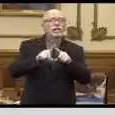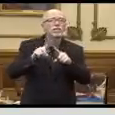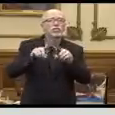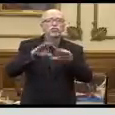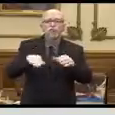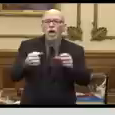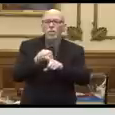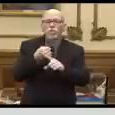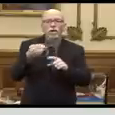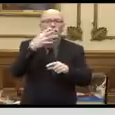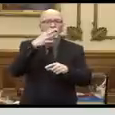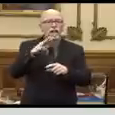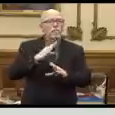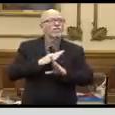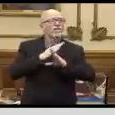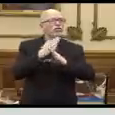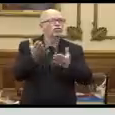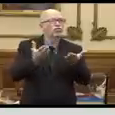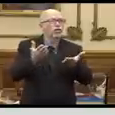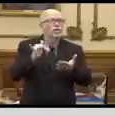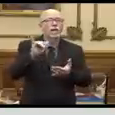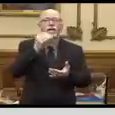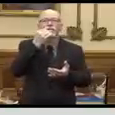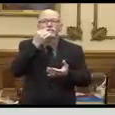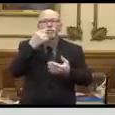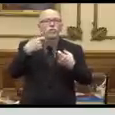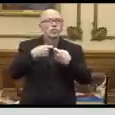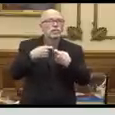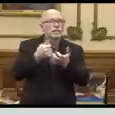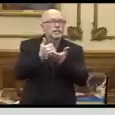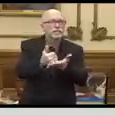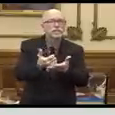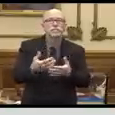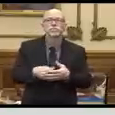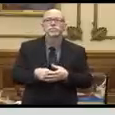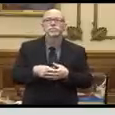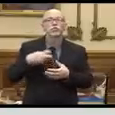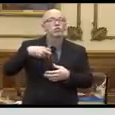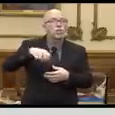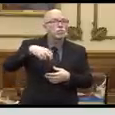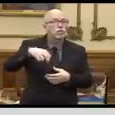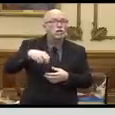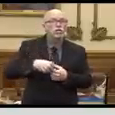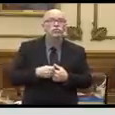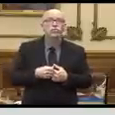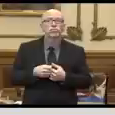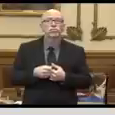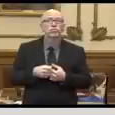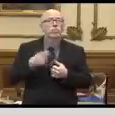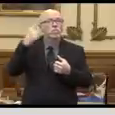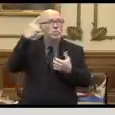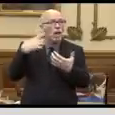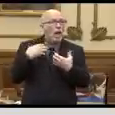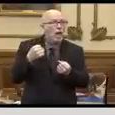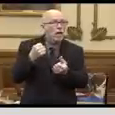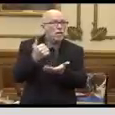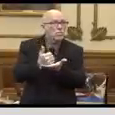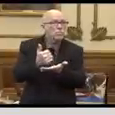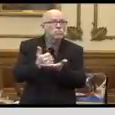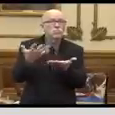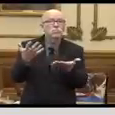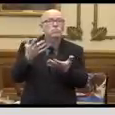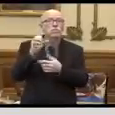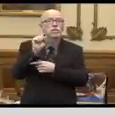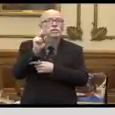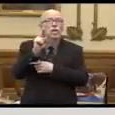neglect prevention services, including food and utility assistance, transportation, and treatment for mental health needs and substance use